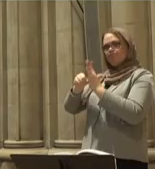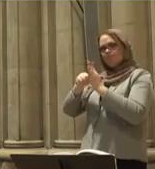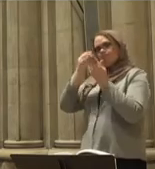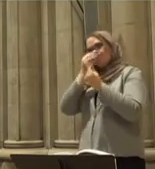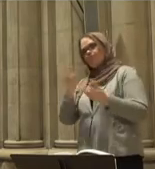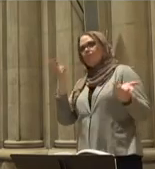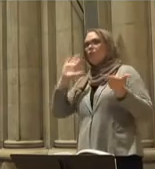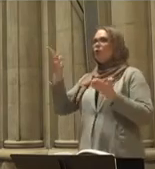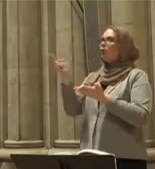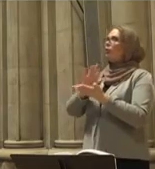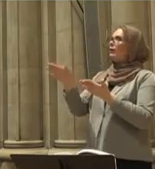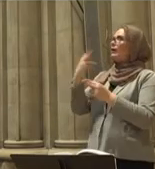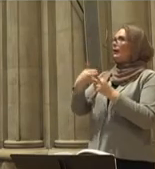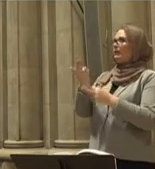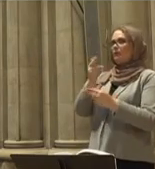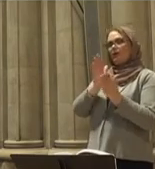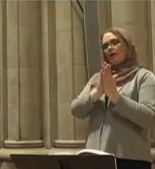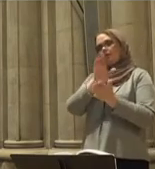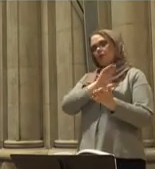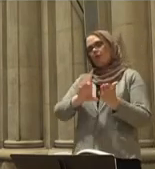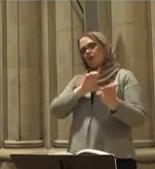Lord. Amen.